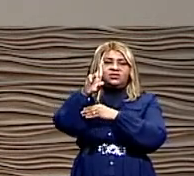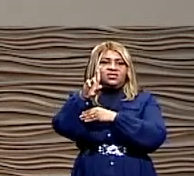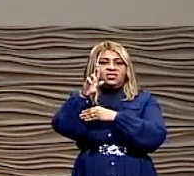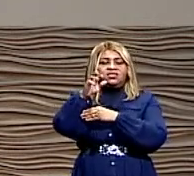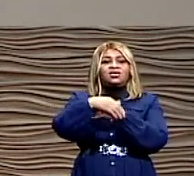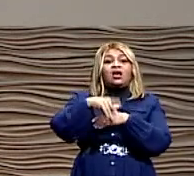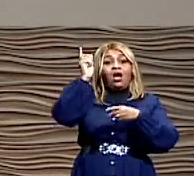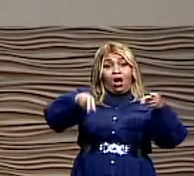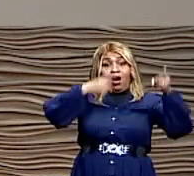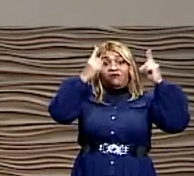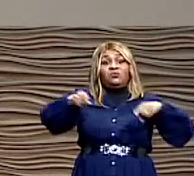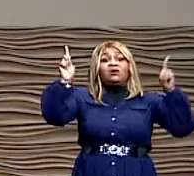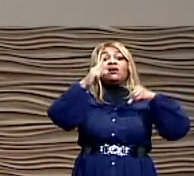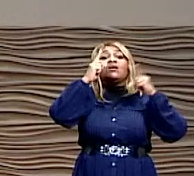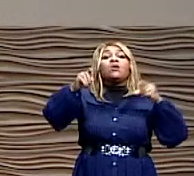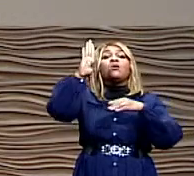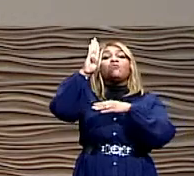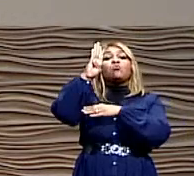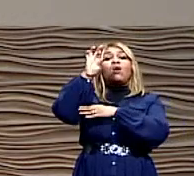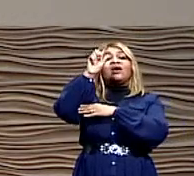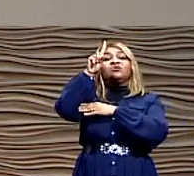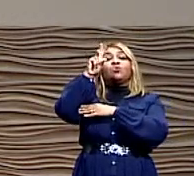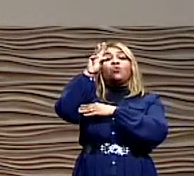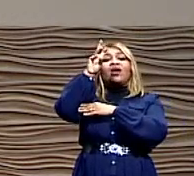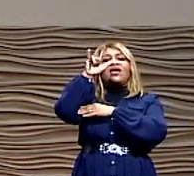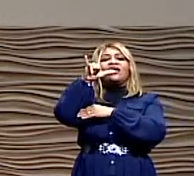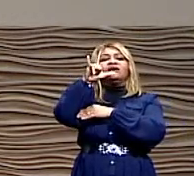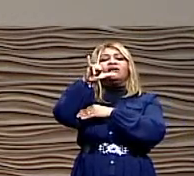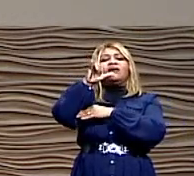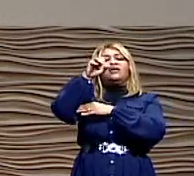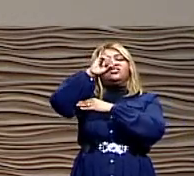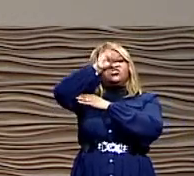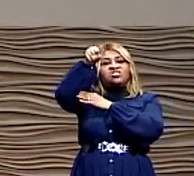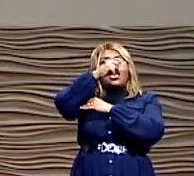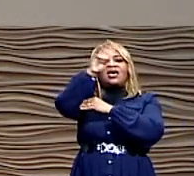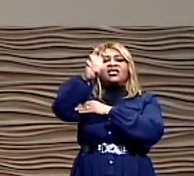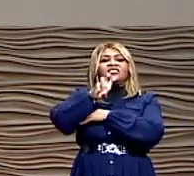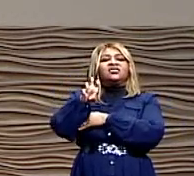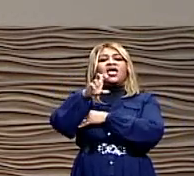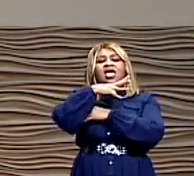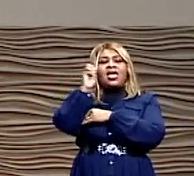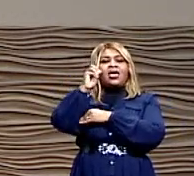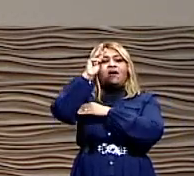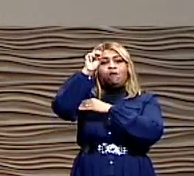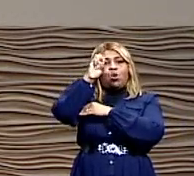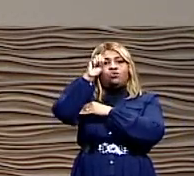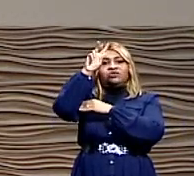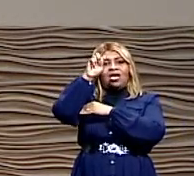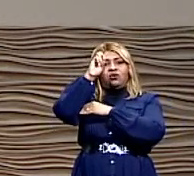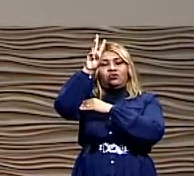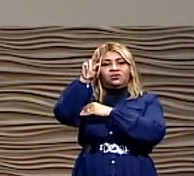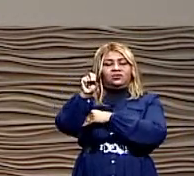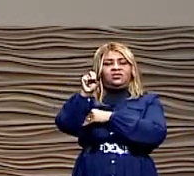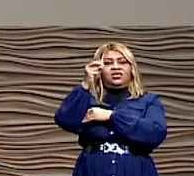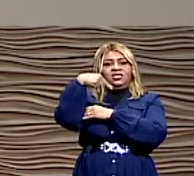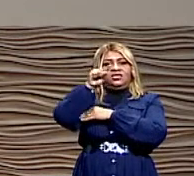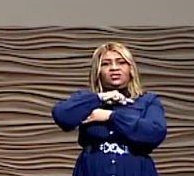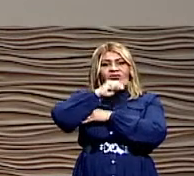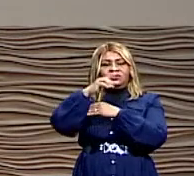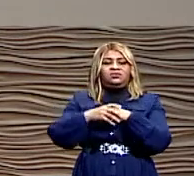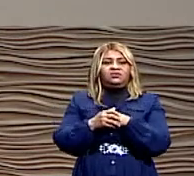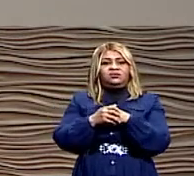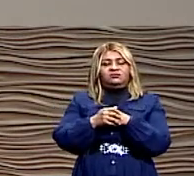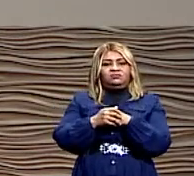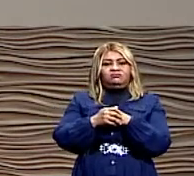opera, Broadway, jazz, and Motown. He is a professor of music, chairman of the Department of Music,